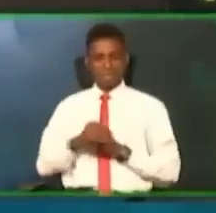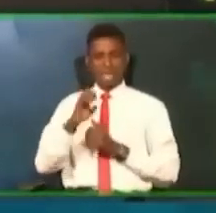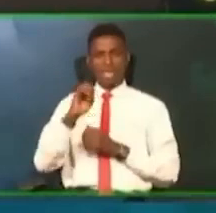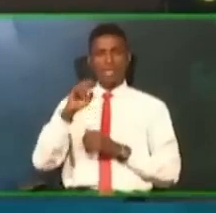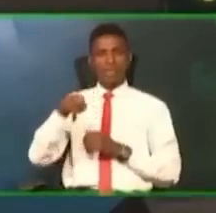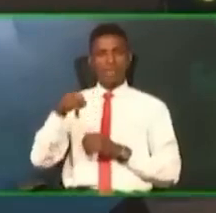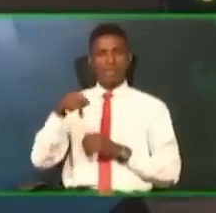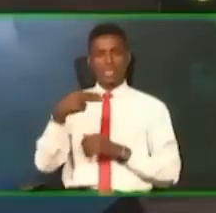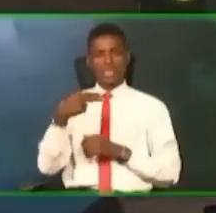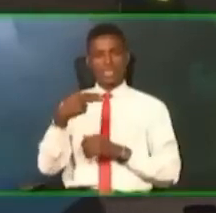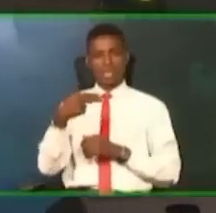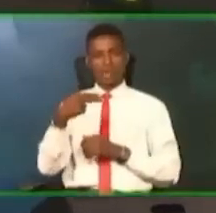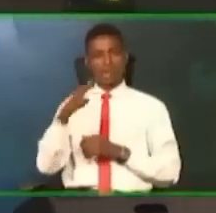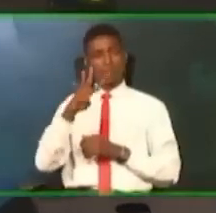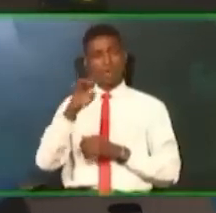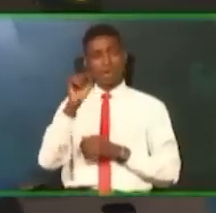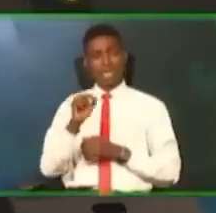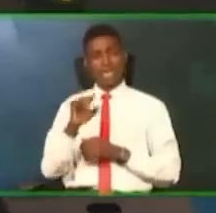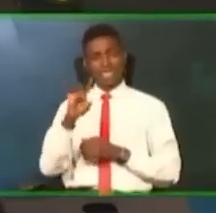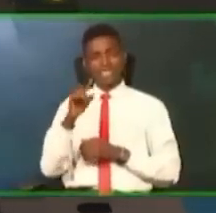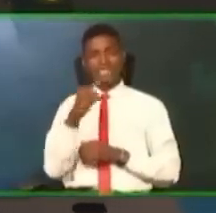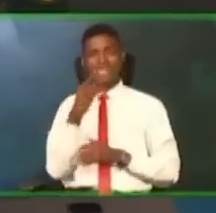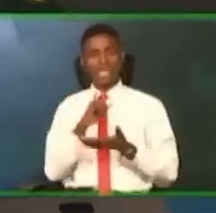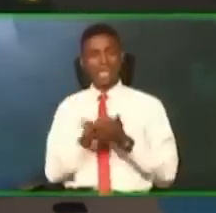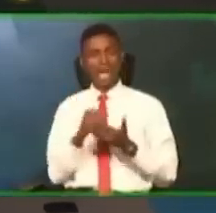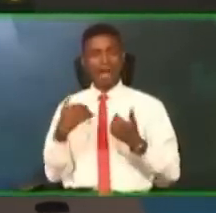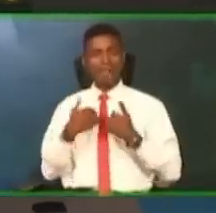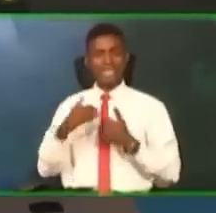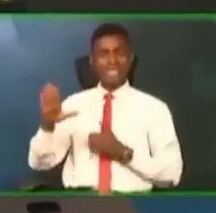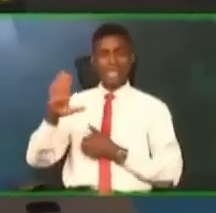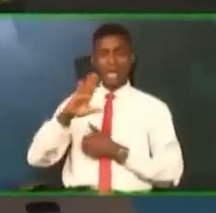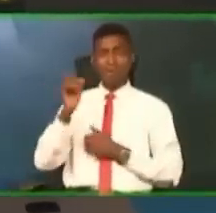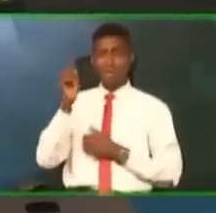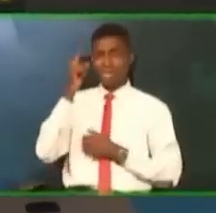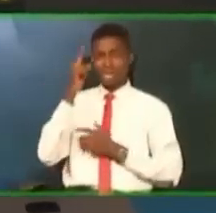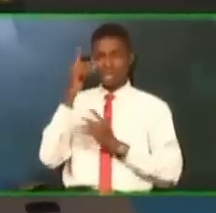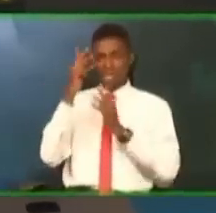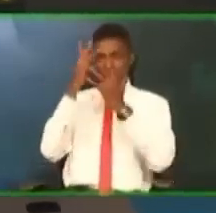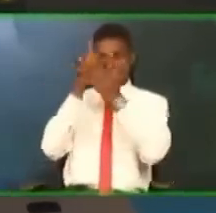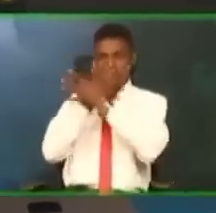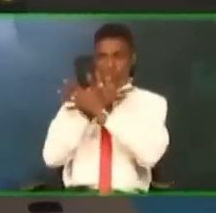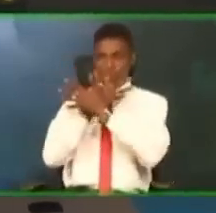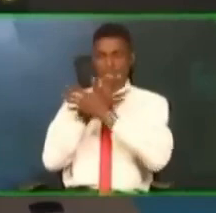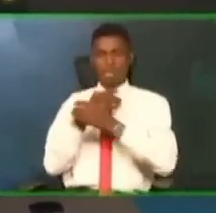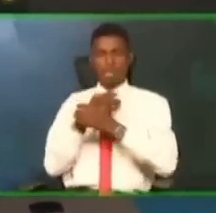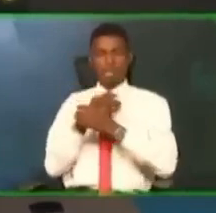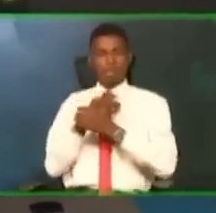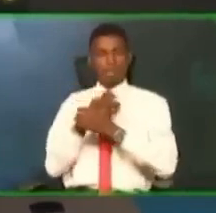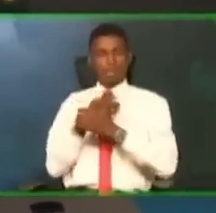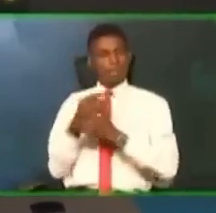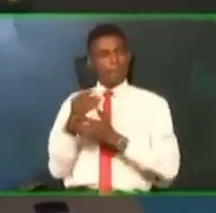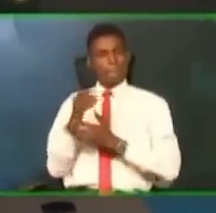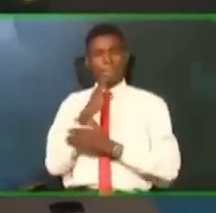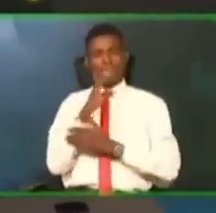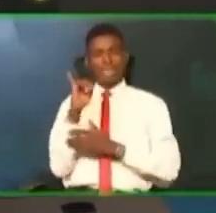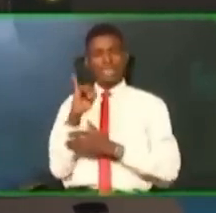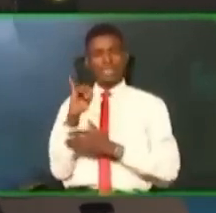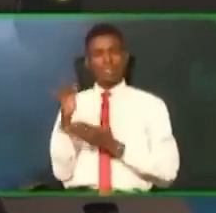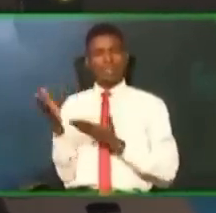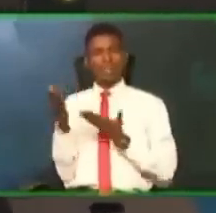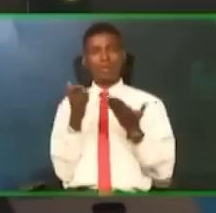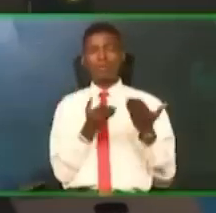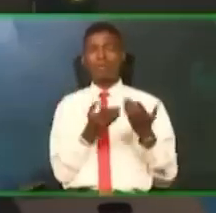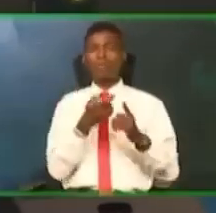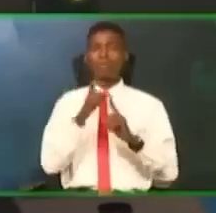Ephesians 4:18 says, having their understanding darkened, it says, being alienated from the life of God through the ignorance that